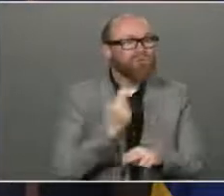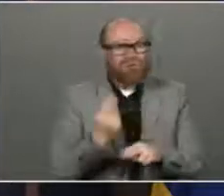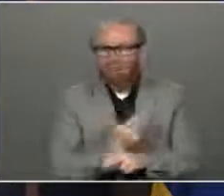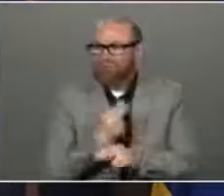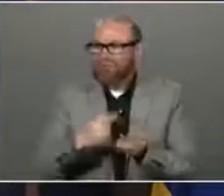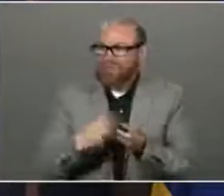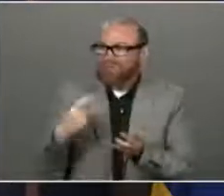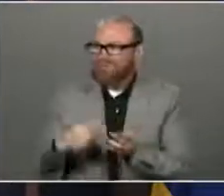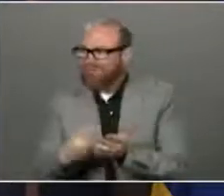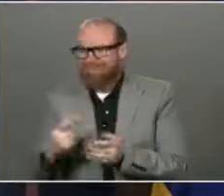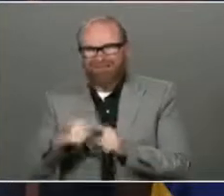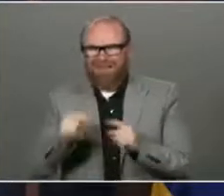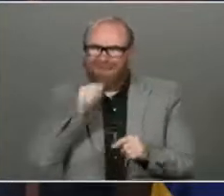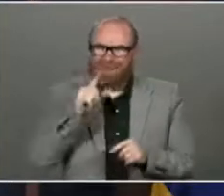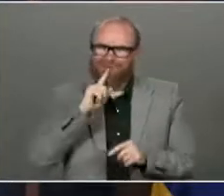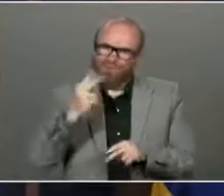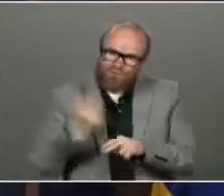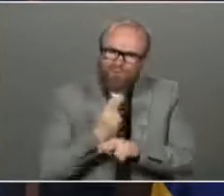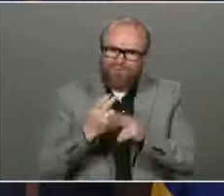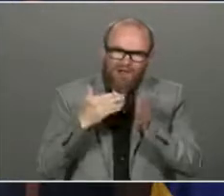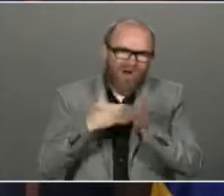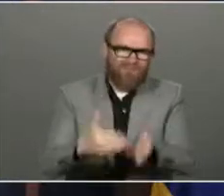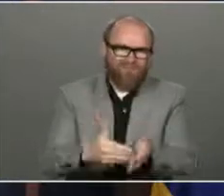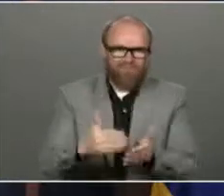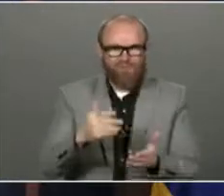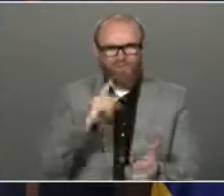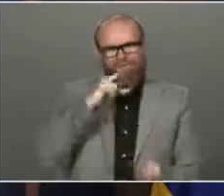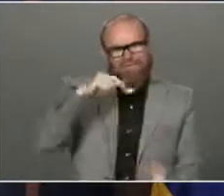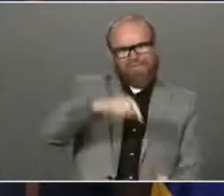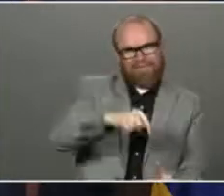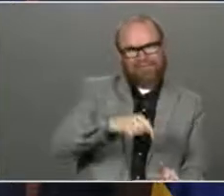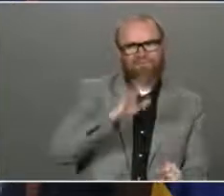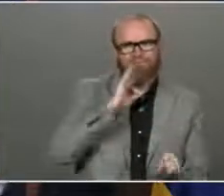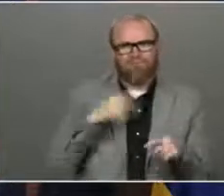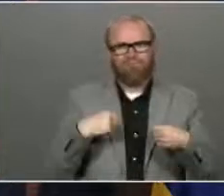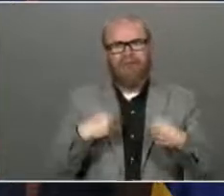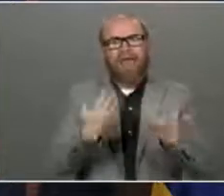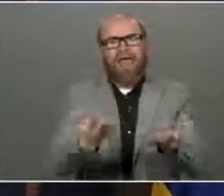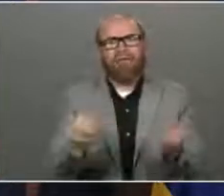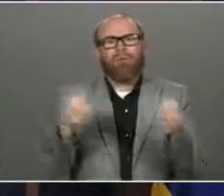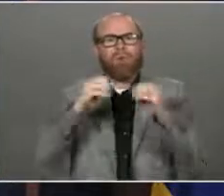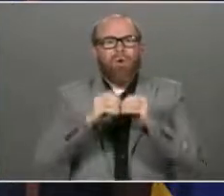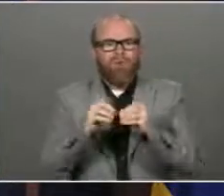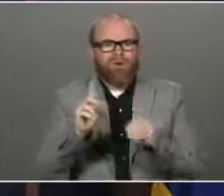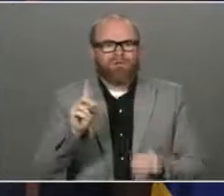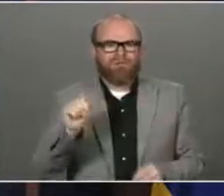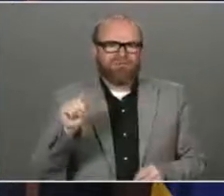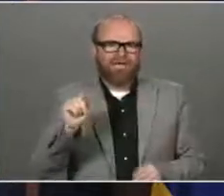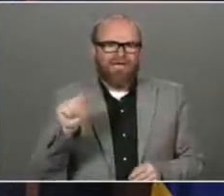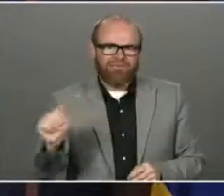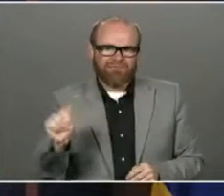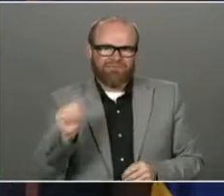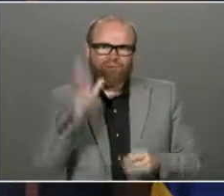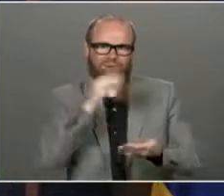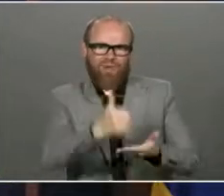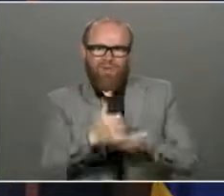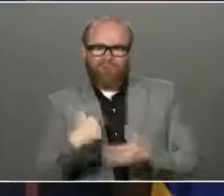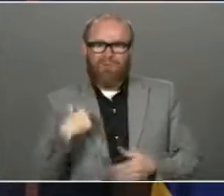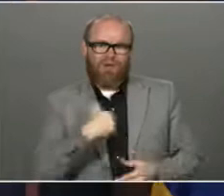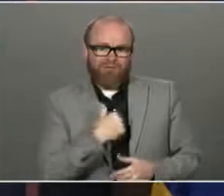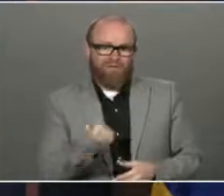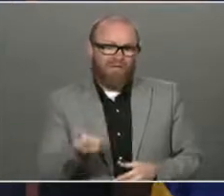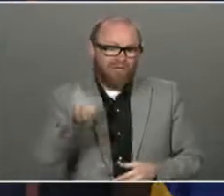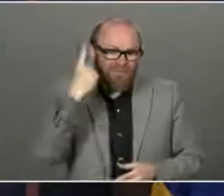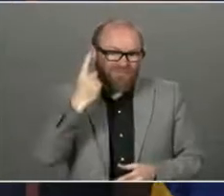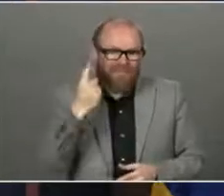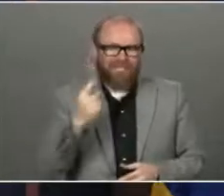it regularly? I think something like this would allow us better data, more data, and help us understand kind of